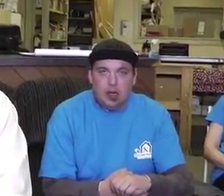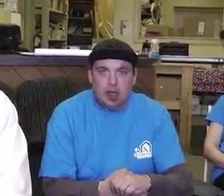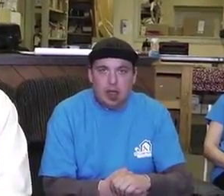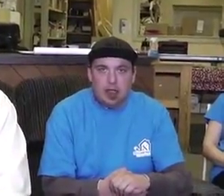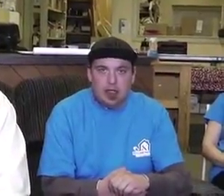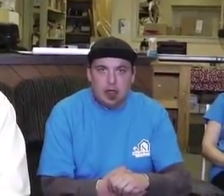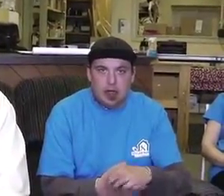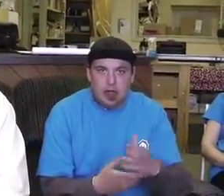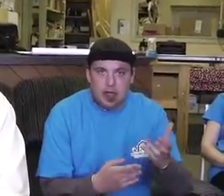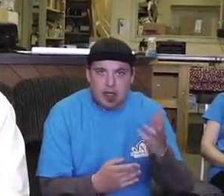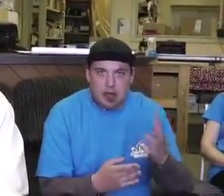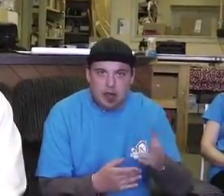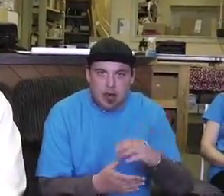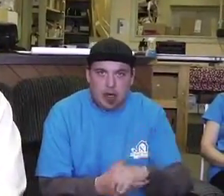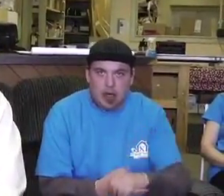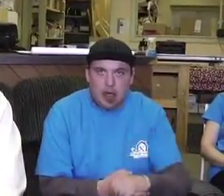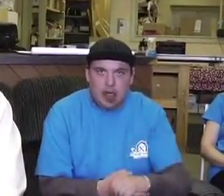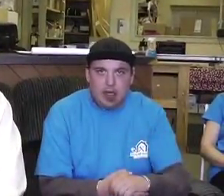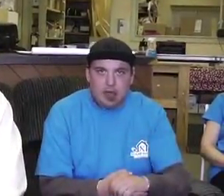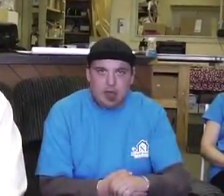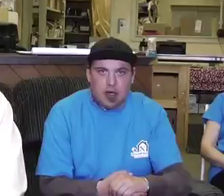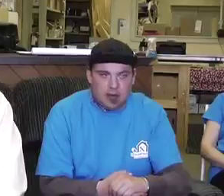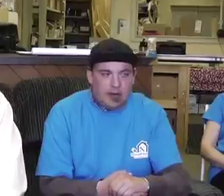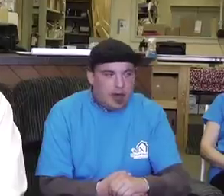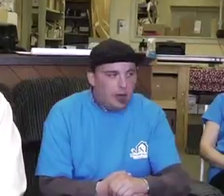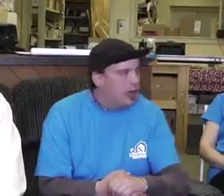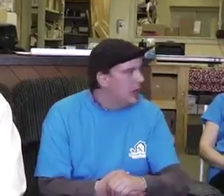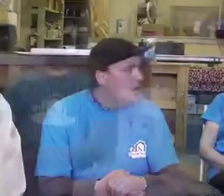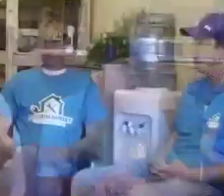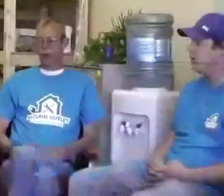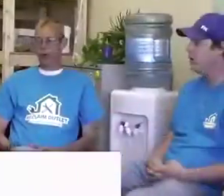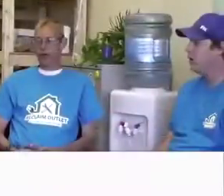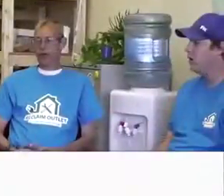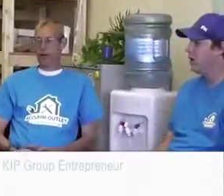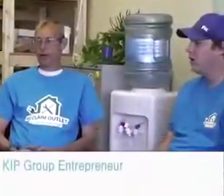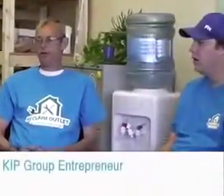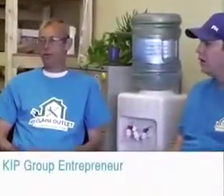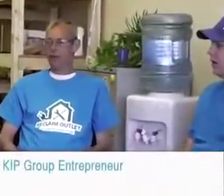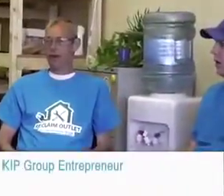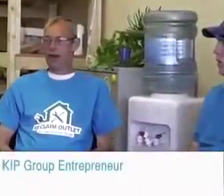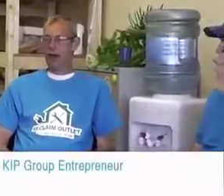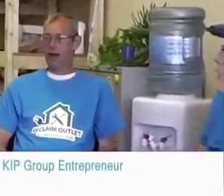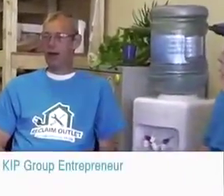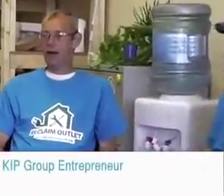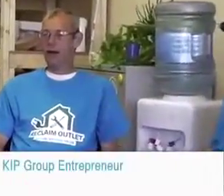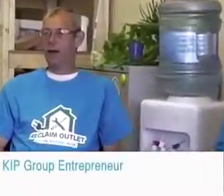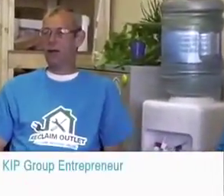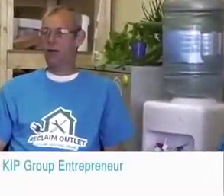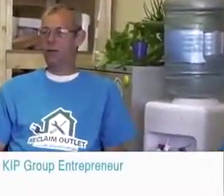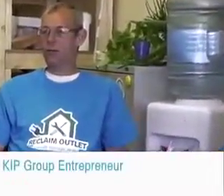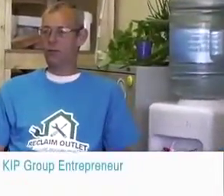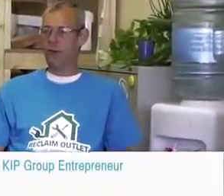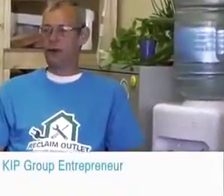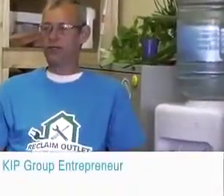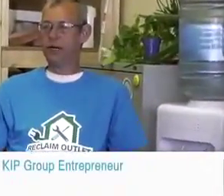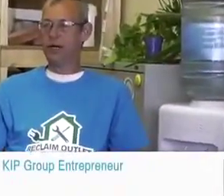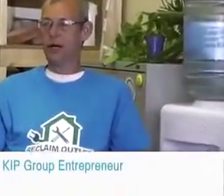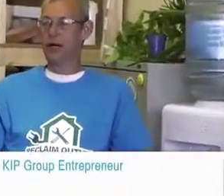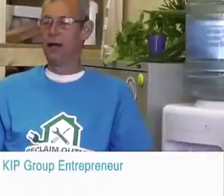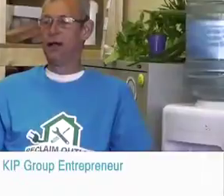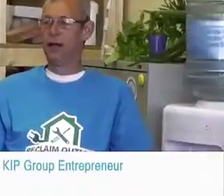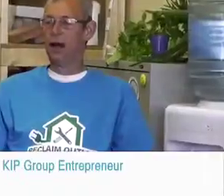we really enjoyed the program and it's working very well. The Reclaim Outlet, we will be